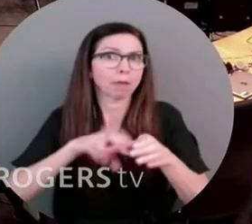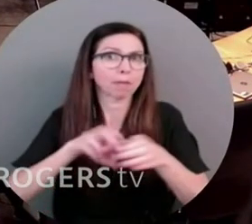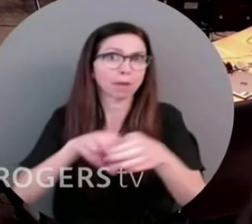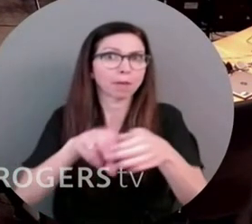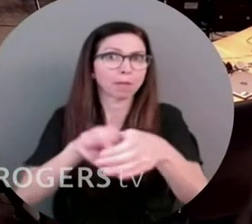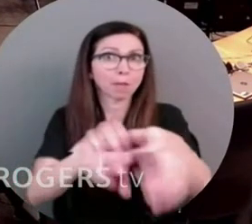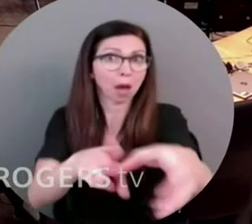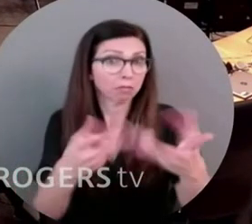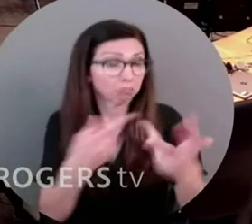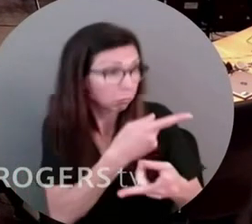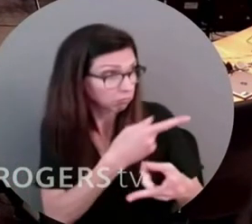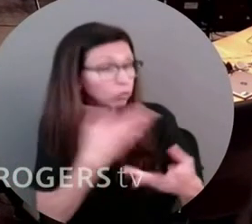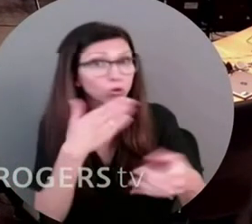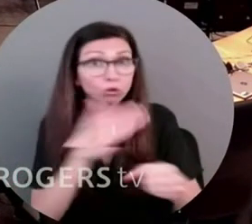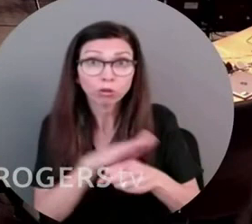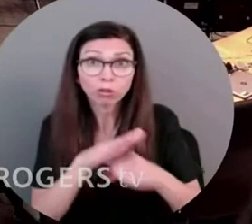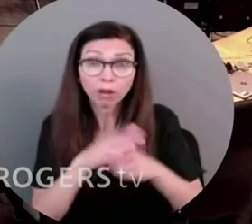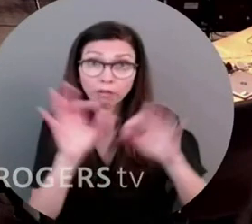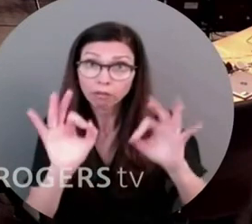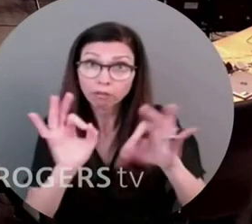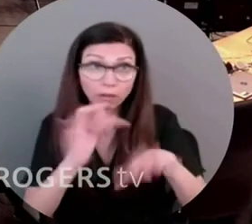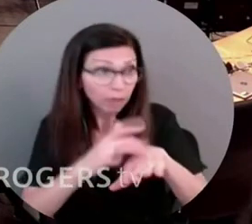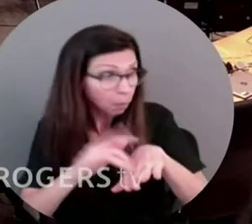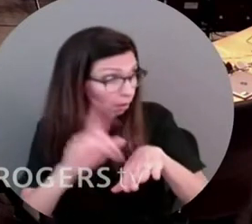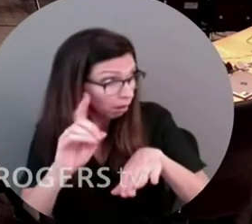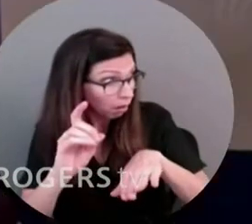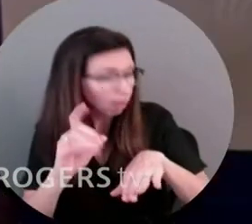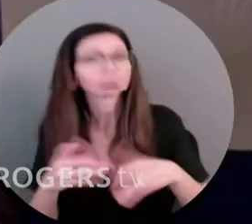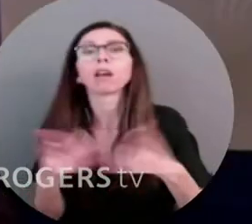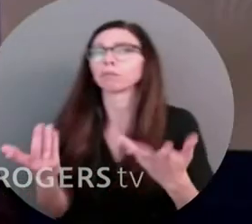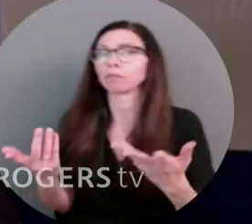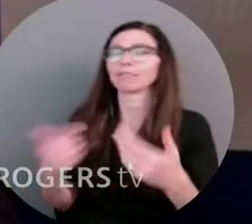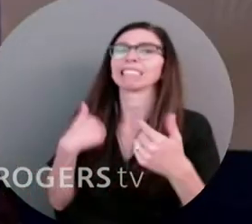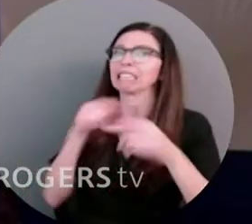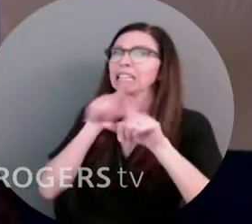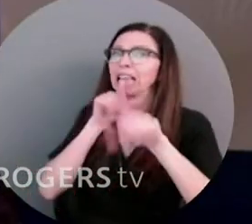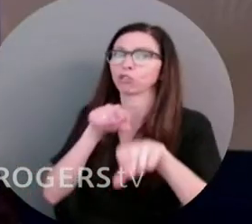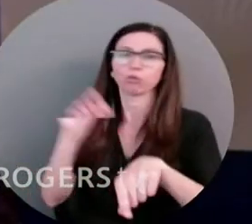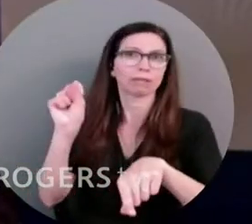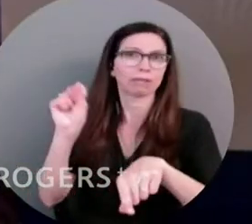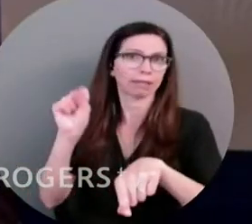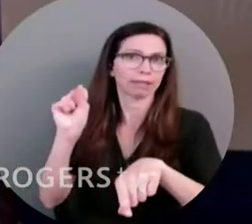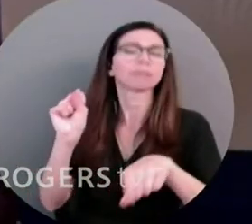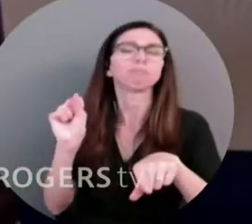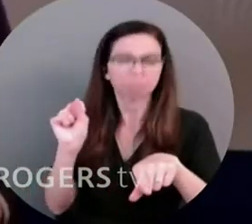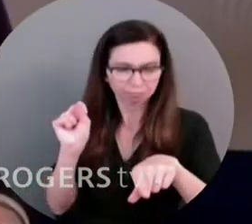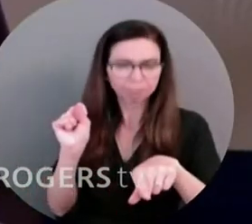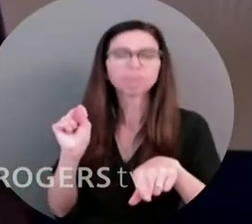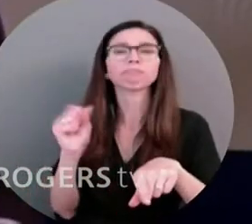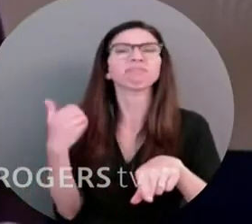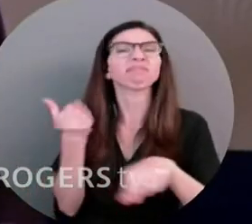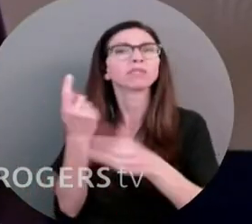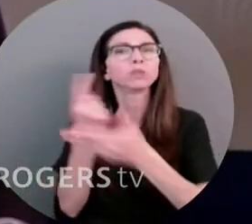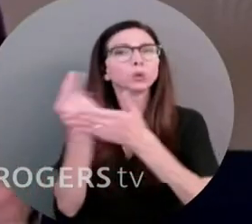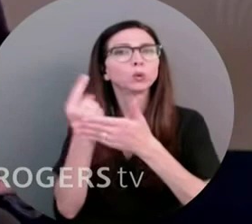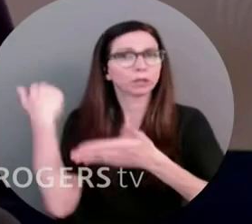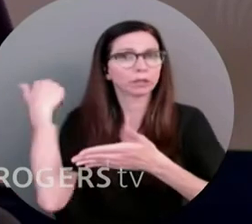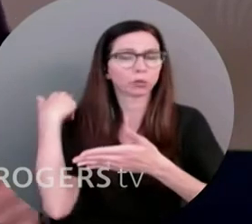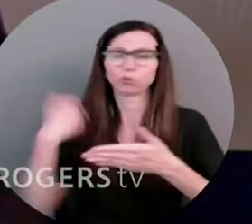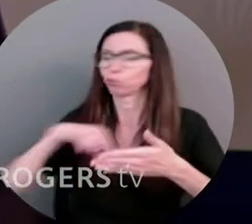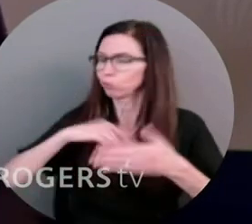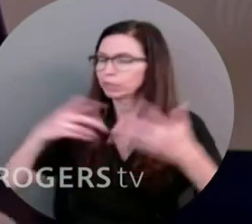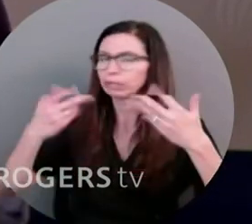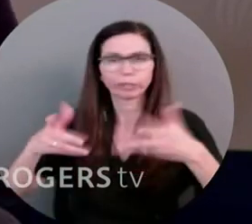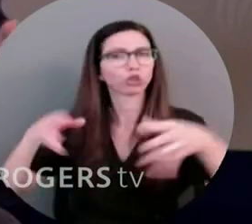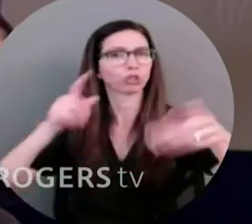I can answer that, Josh. Yes, the short answer is yes. We've already made some adjustments a few weeks ago because we had feedback from riders that